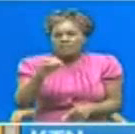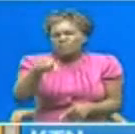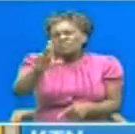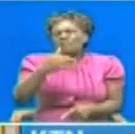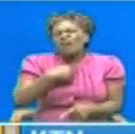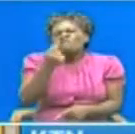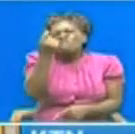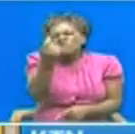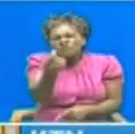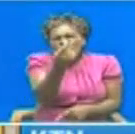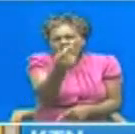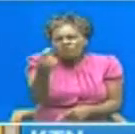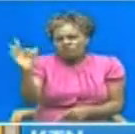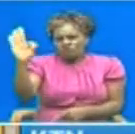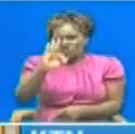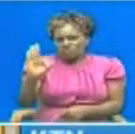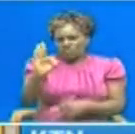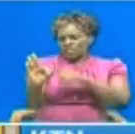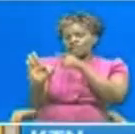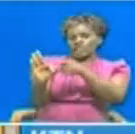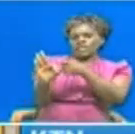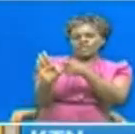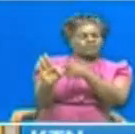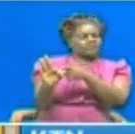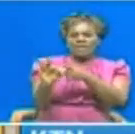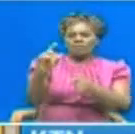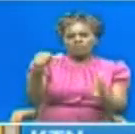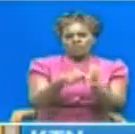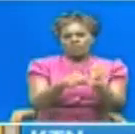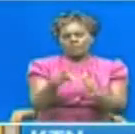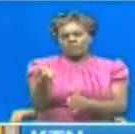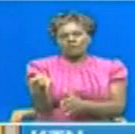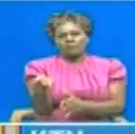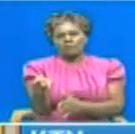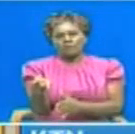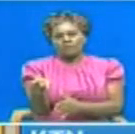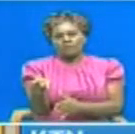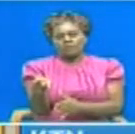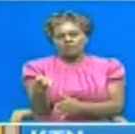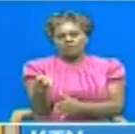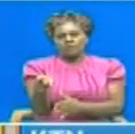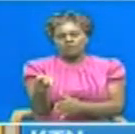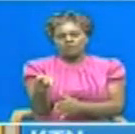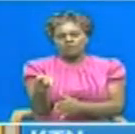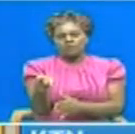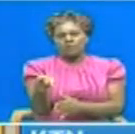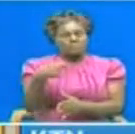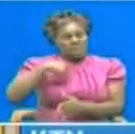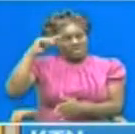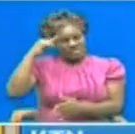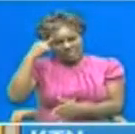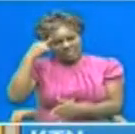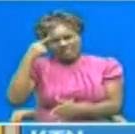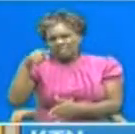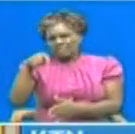to scavenge for the remnant frequencies, I don't think